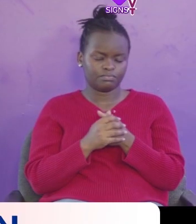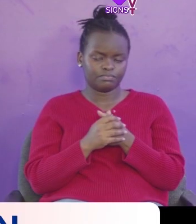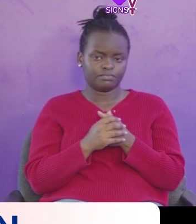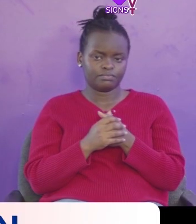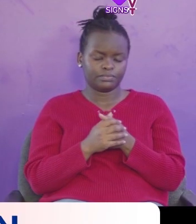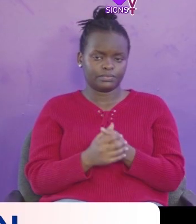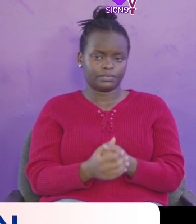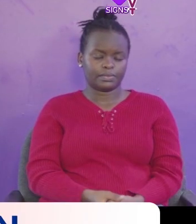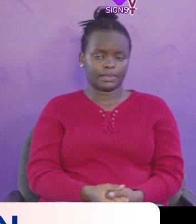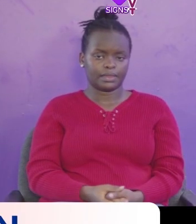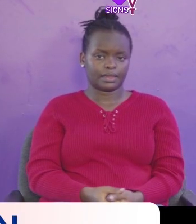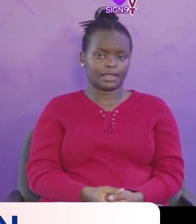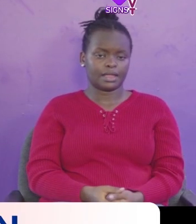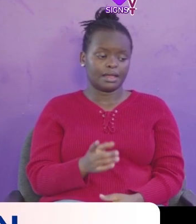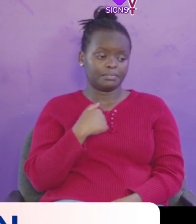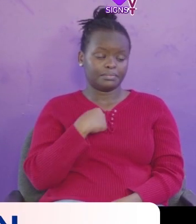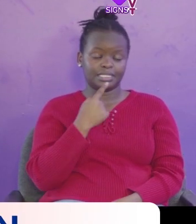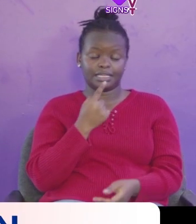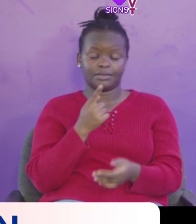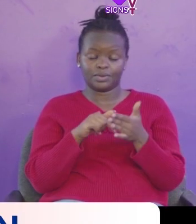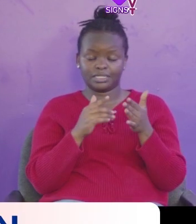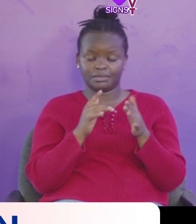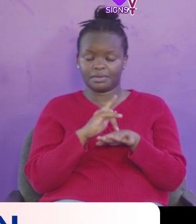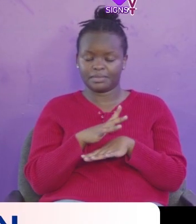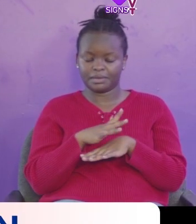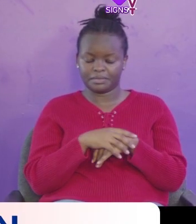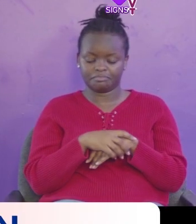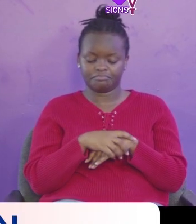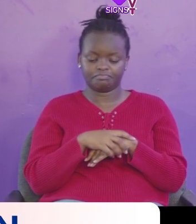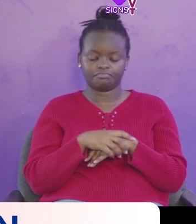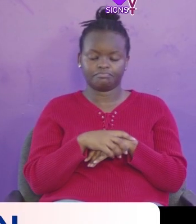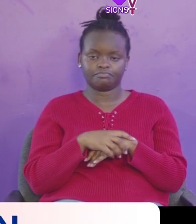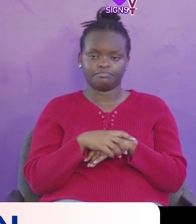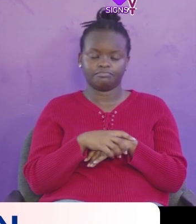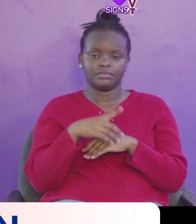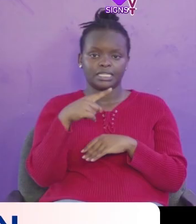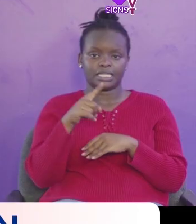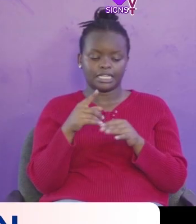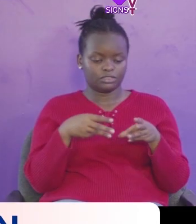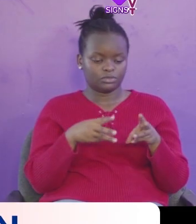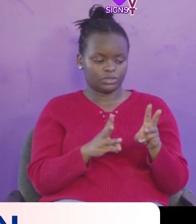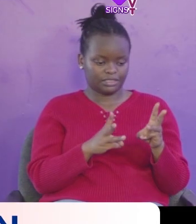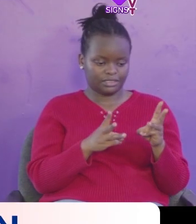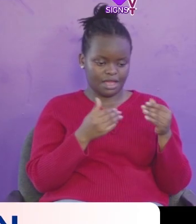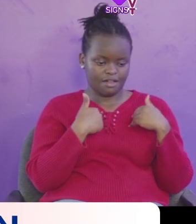While I was stating, I started earlier that they just the right criteria to be used